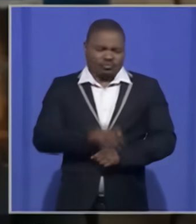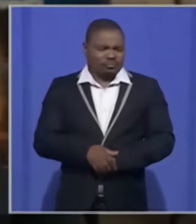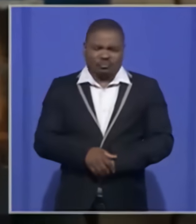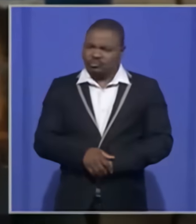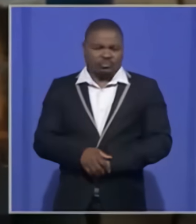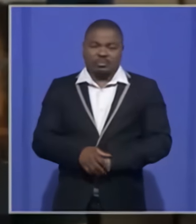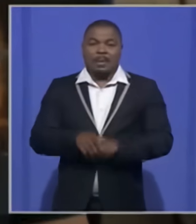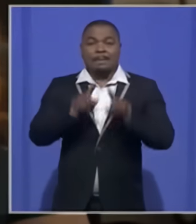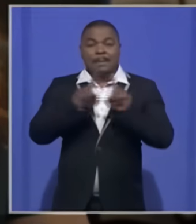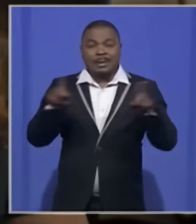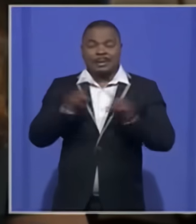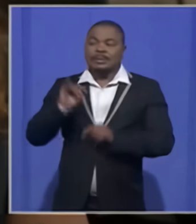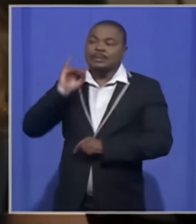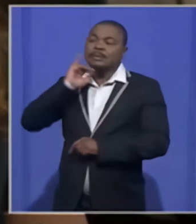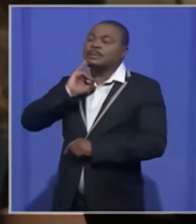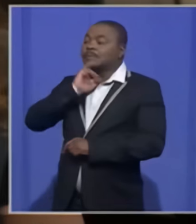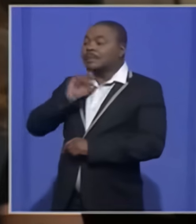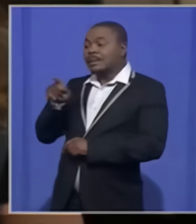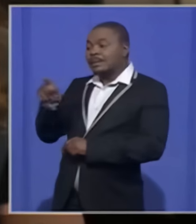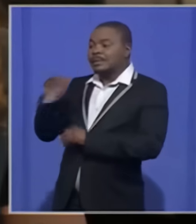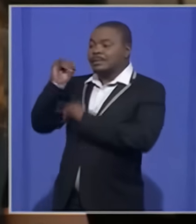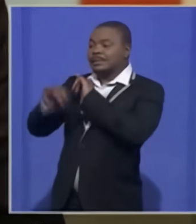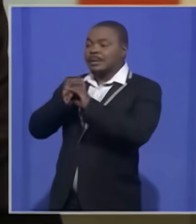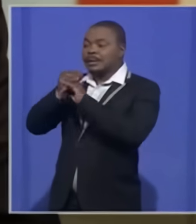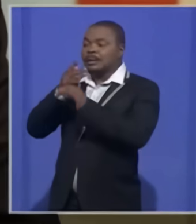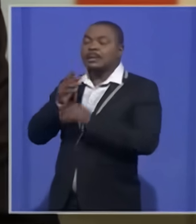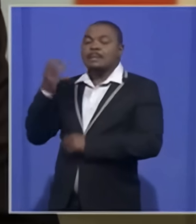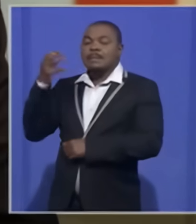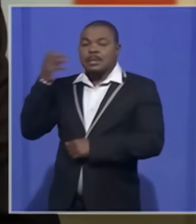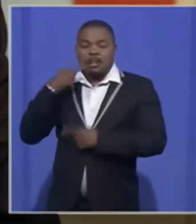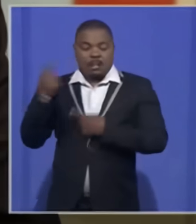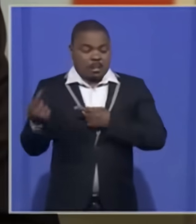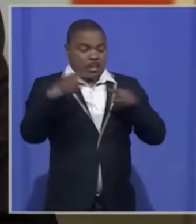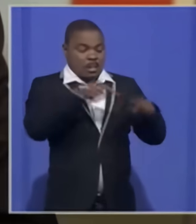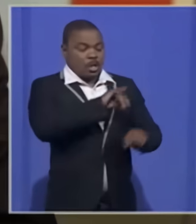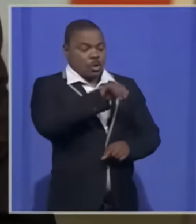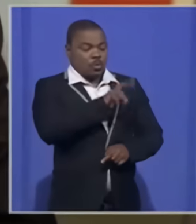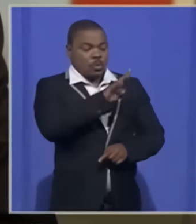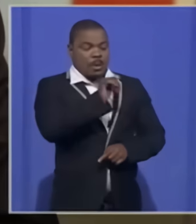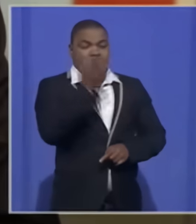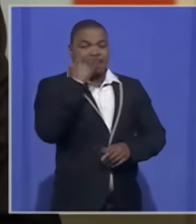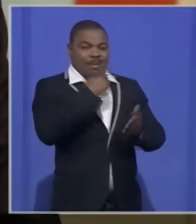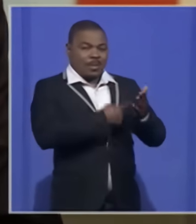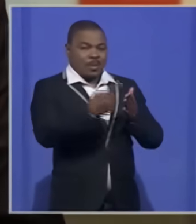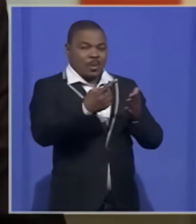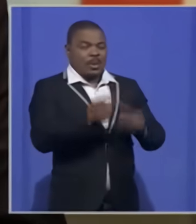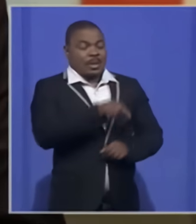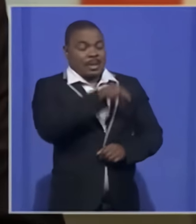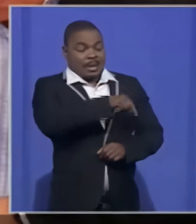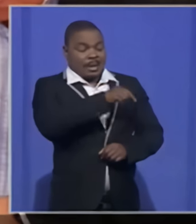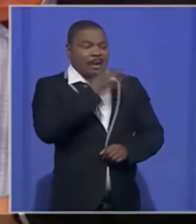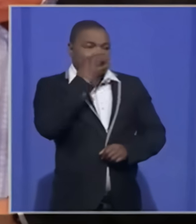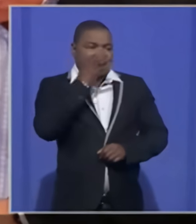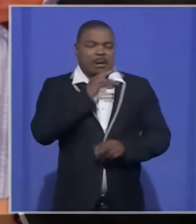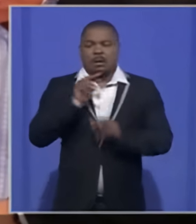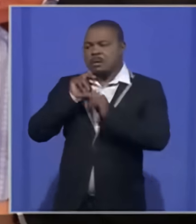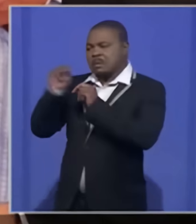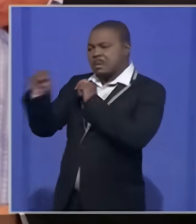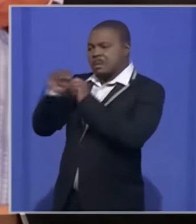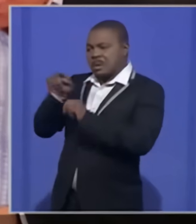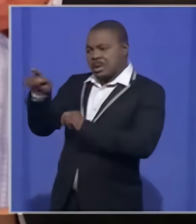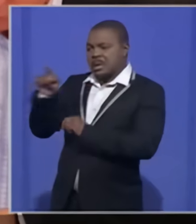le jwalo, letona la Israel la merero ya matjhaba le ne le etetse Juba bekeng e fetileng. Sudan Borwa e re ditherisano tsa yona le